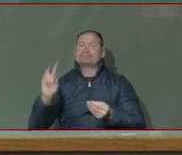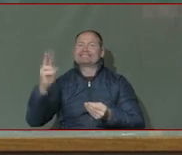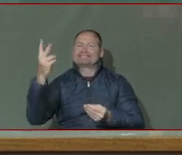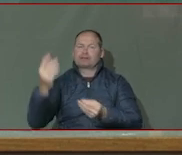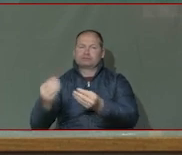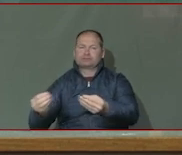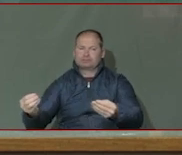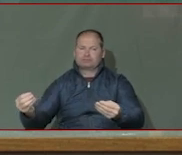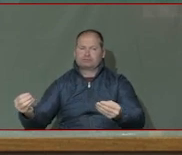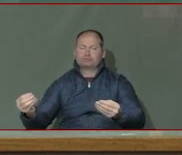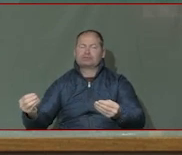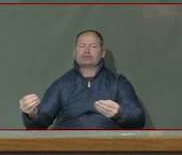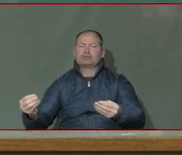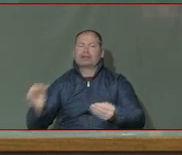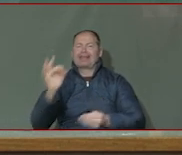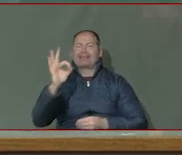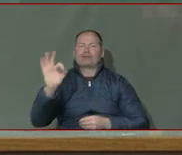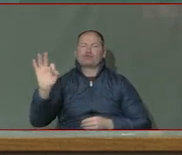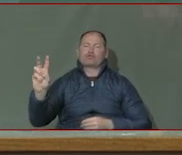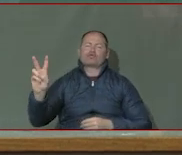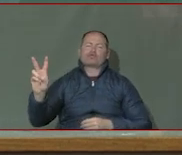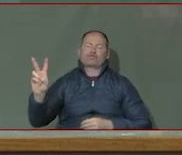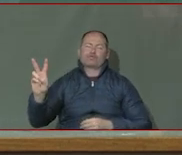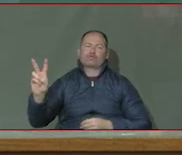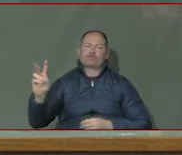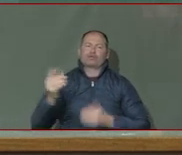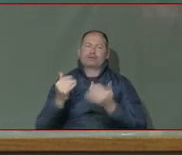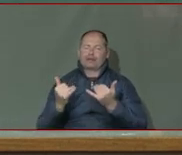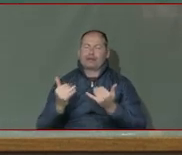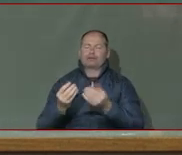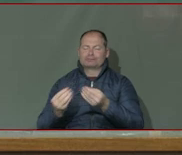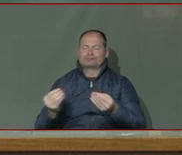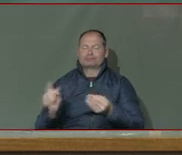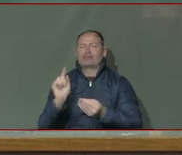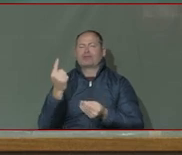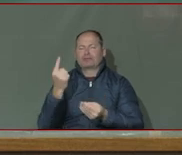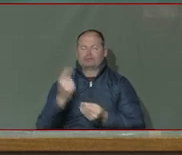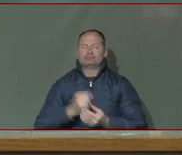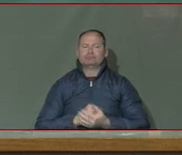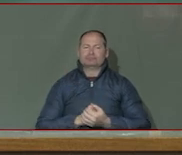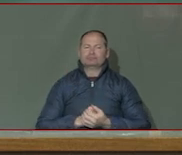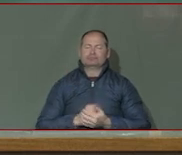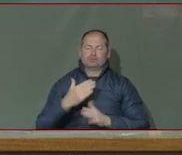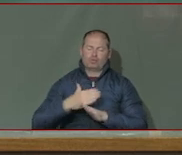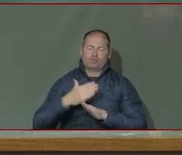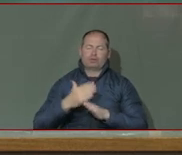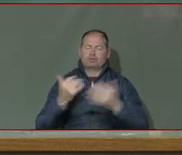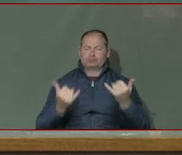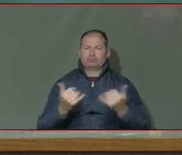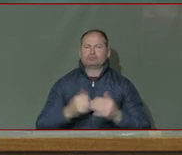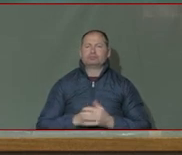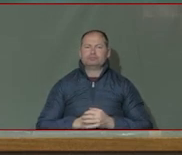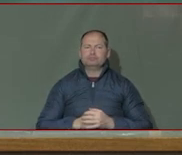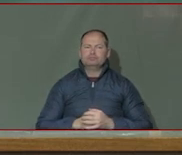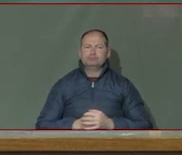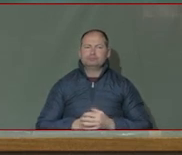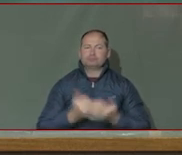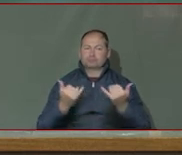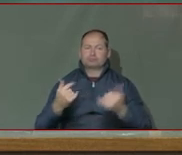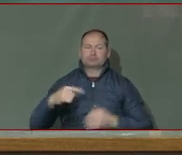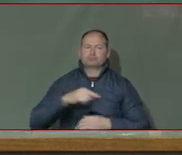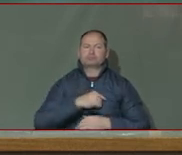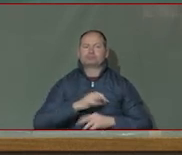children become F2. But we're now working towards the first children. So now we're ready to write.